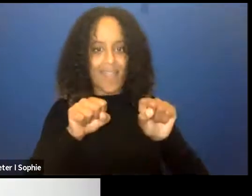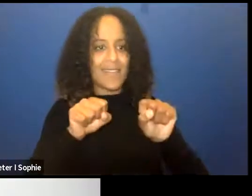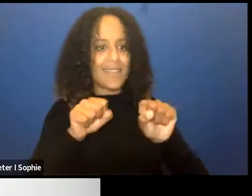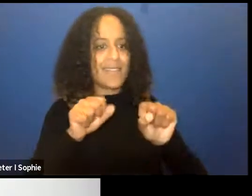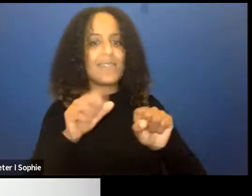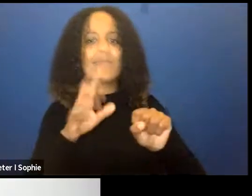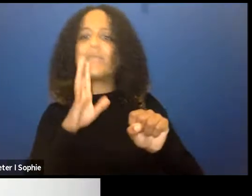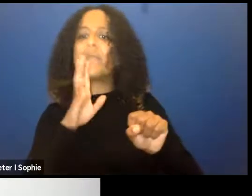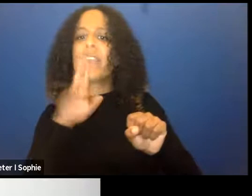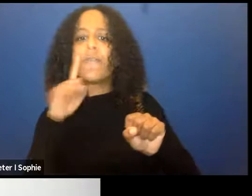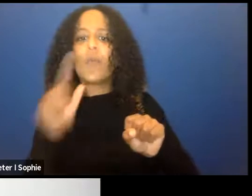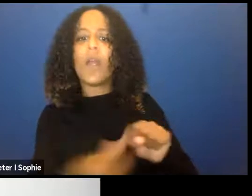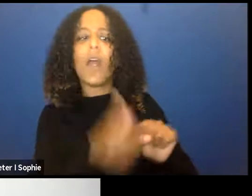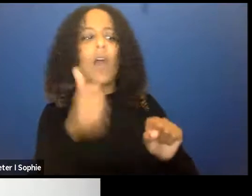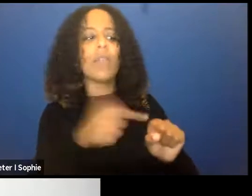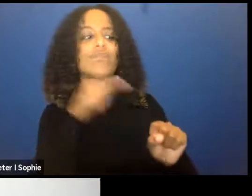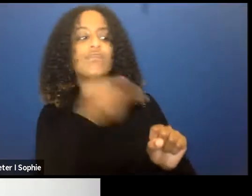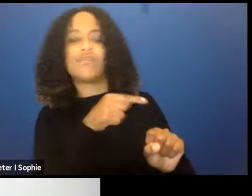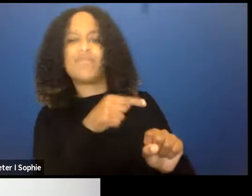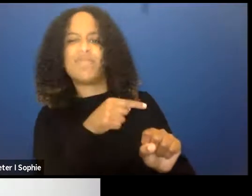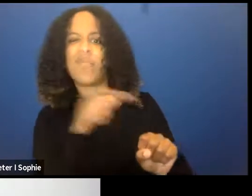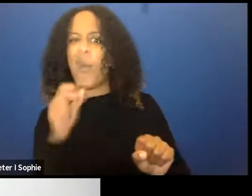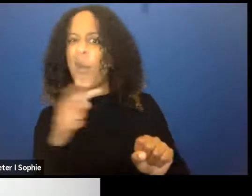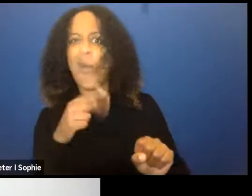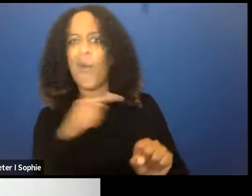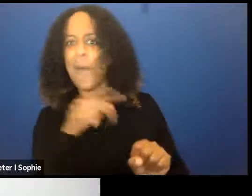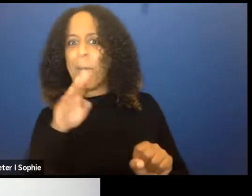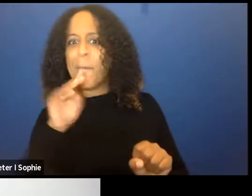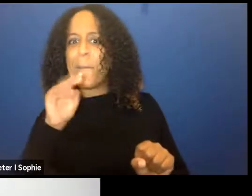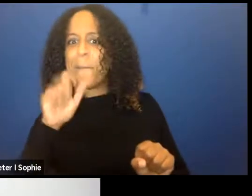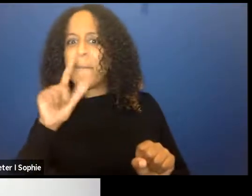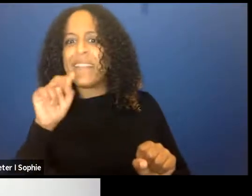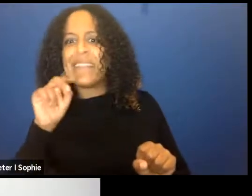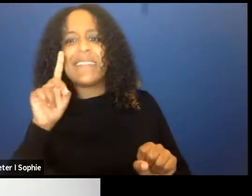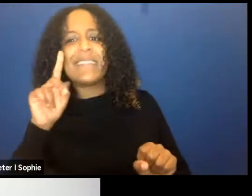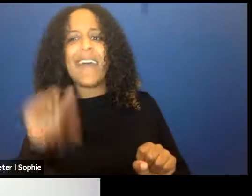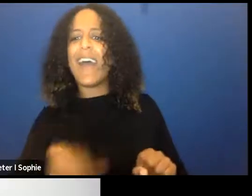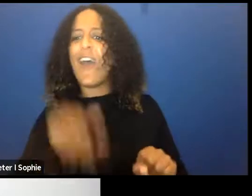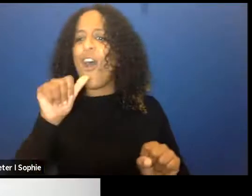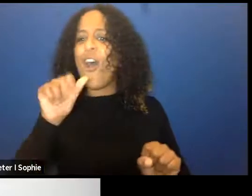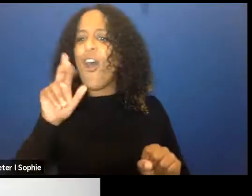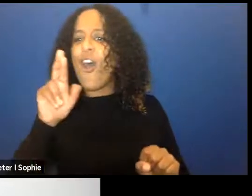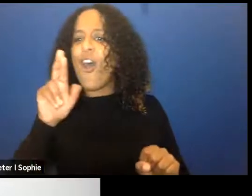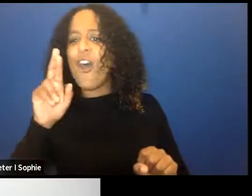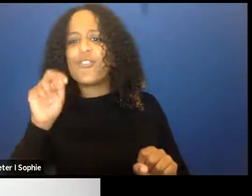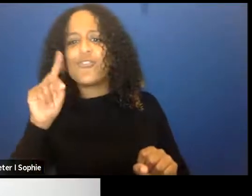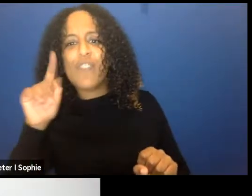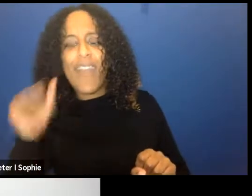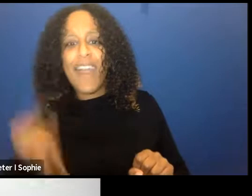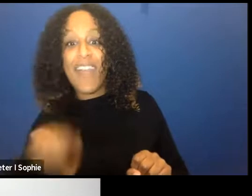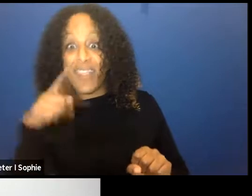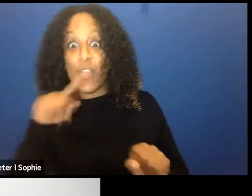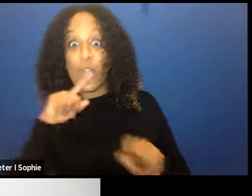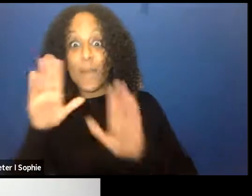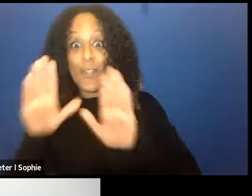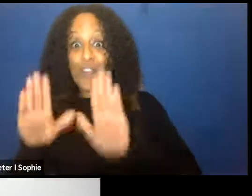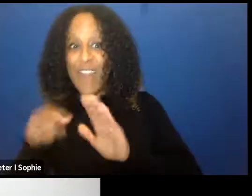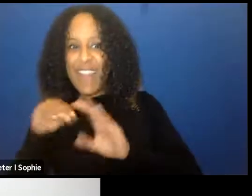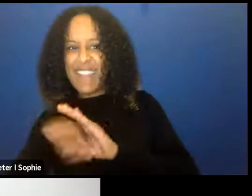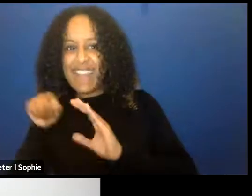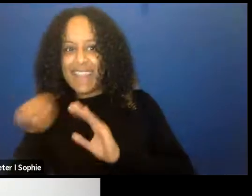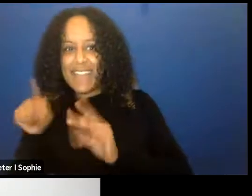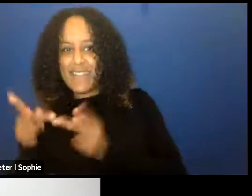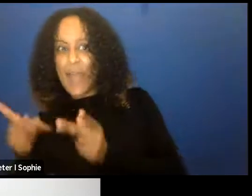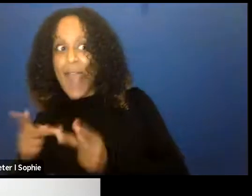up on behalf of someone else and saying like, oh man, Melinda or Andrea, they they could actually be really great in this position.